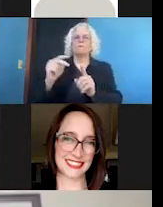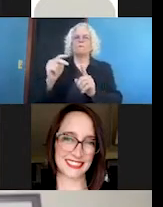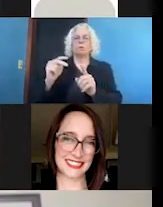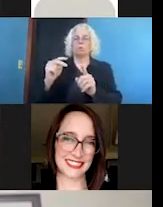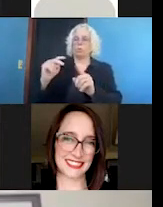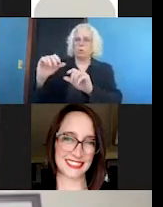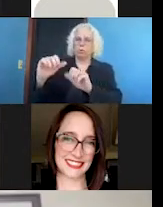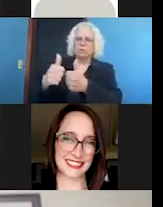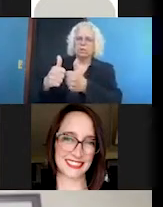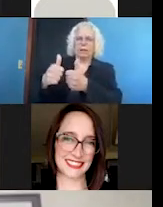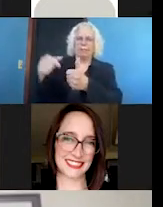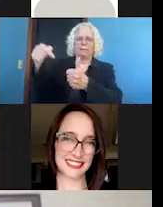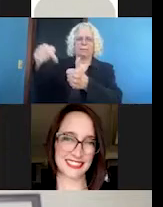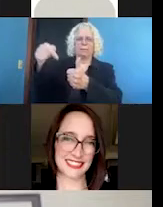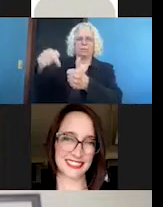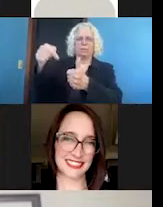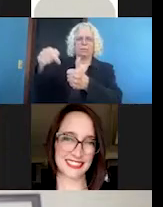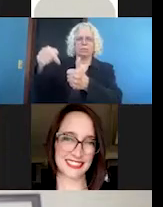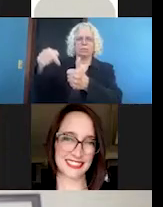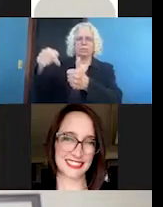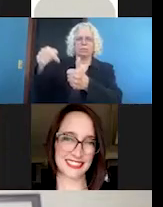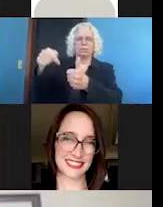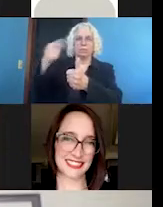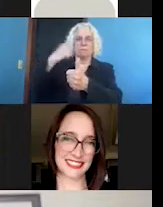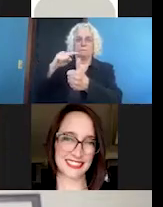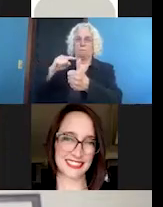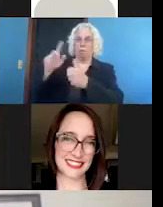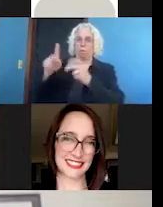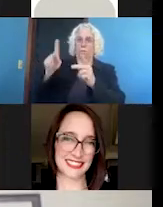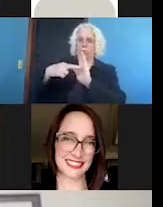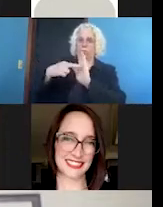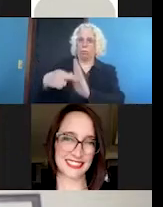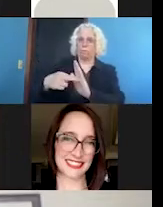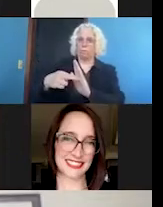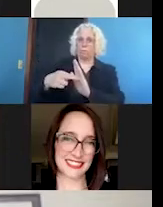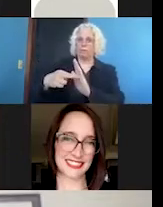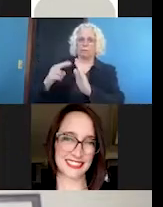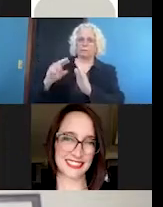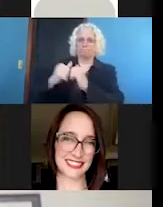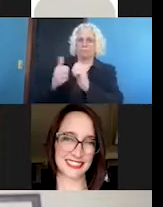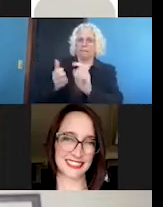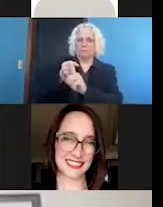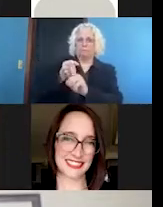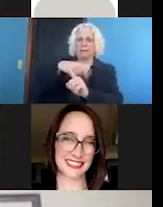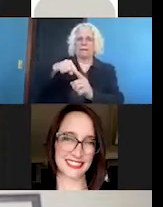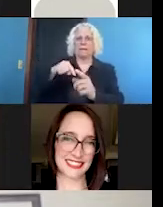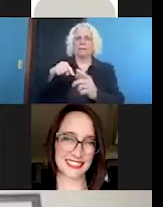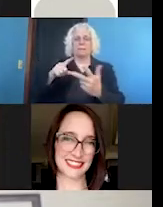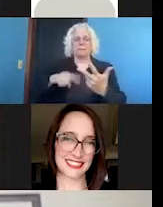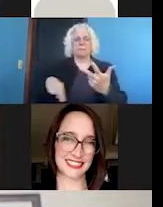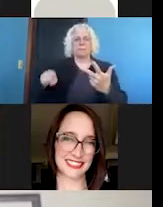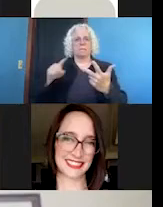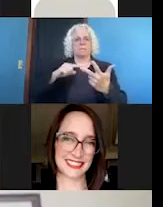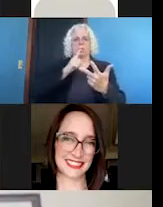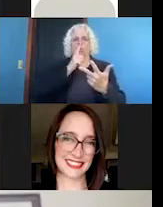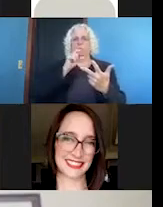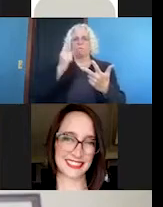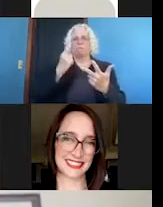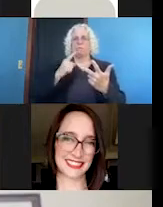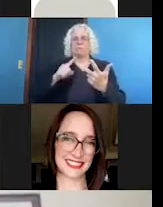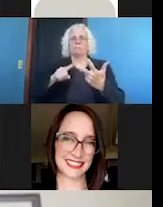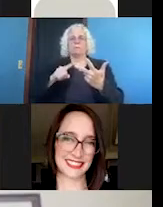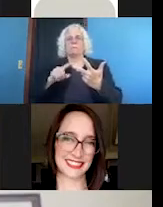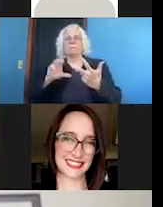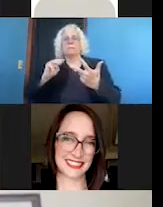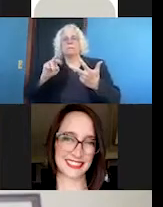challenges in terms of the constituencies that you're working with? And Marcus, maybe I'll have you go